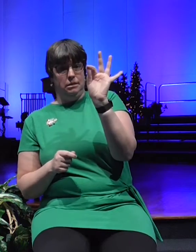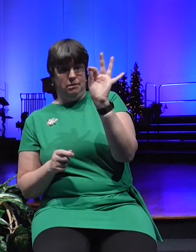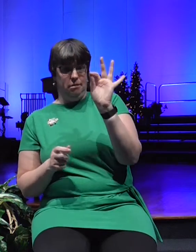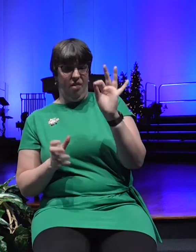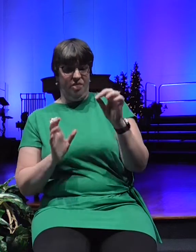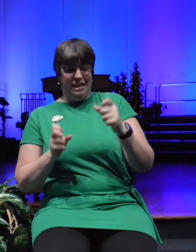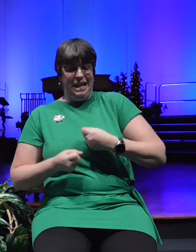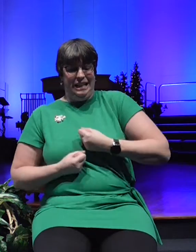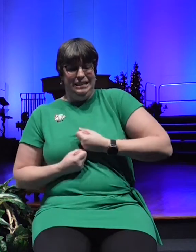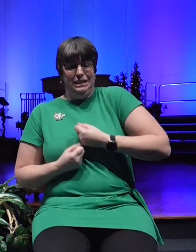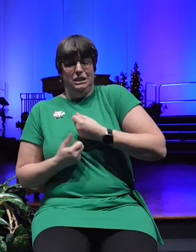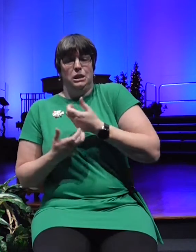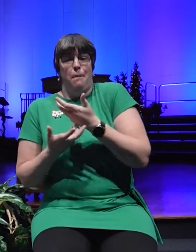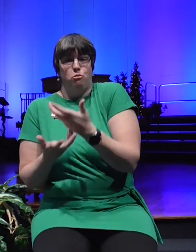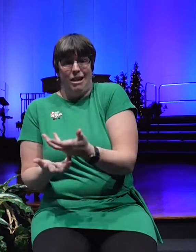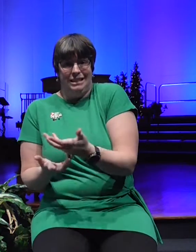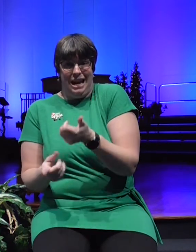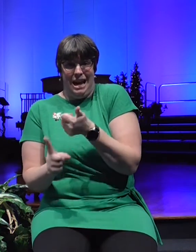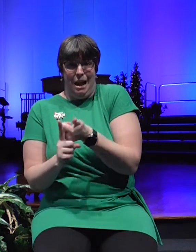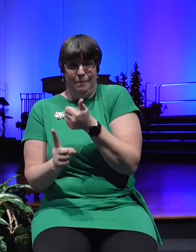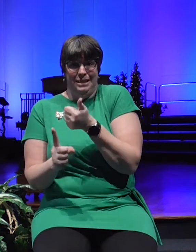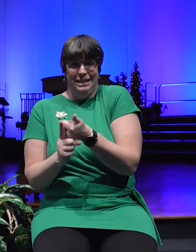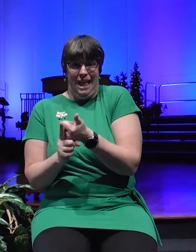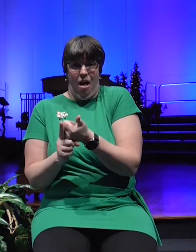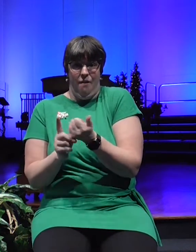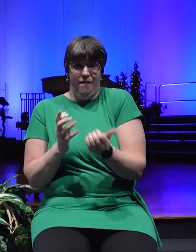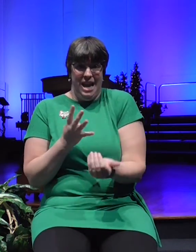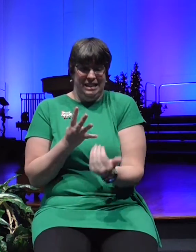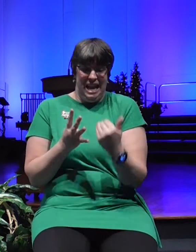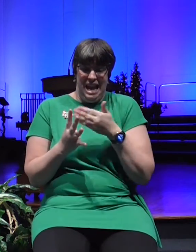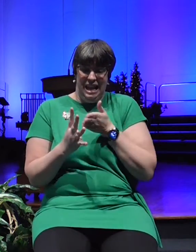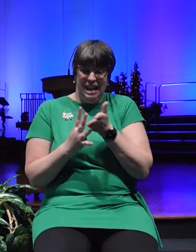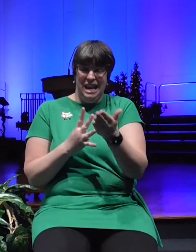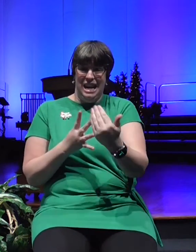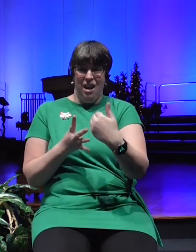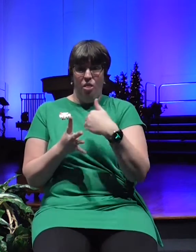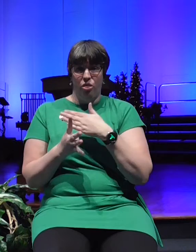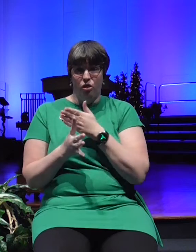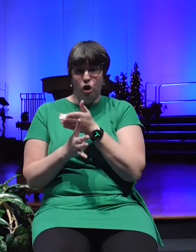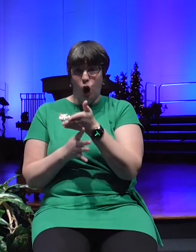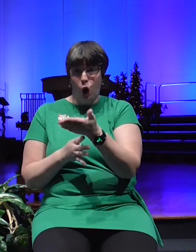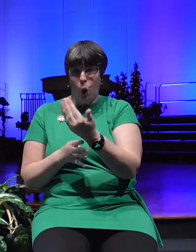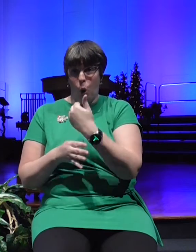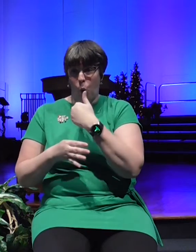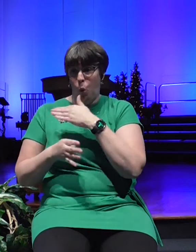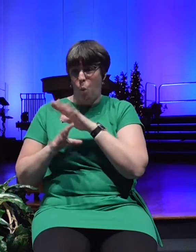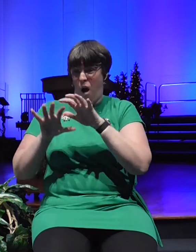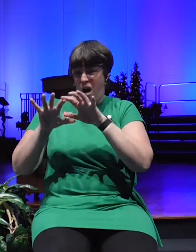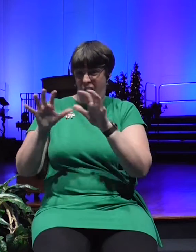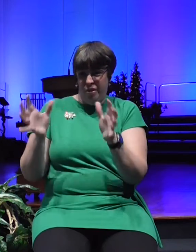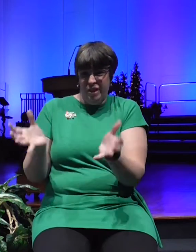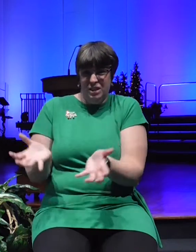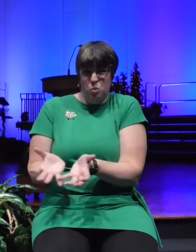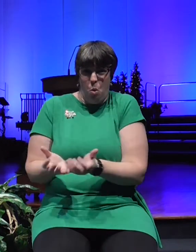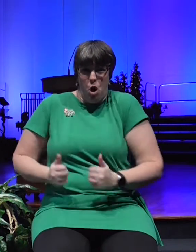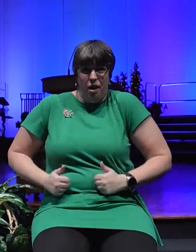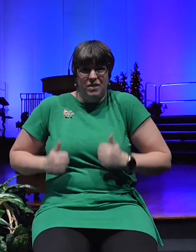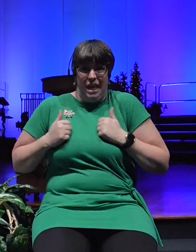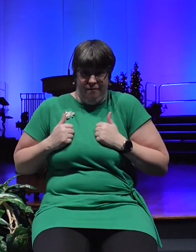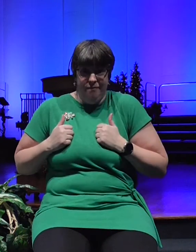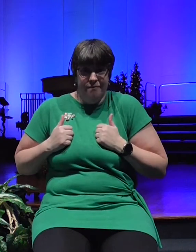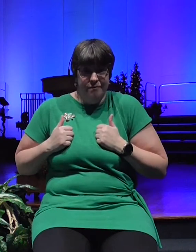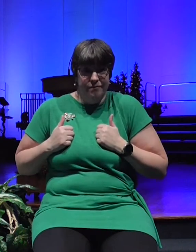expressing itself in, through, and as all of creation and all of life.